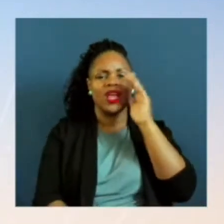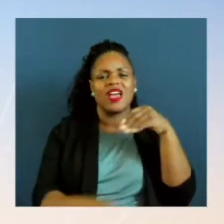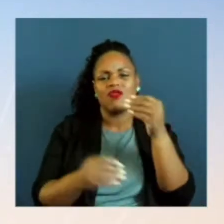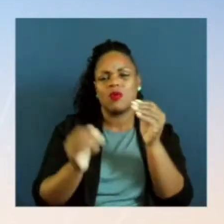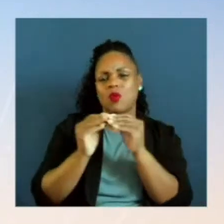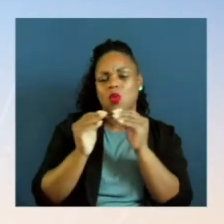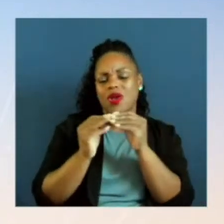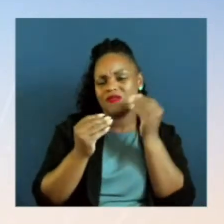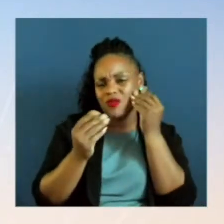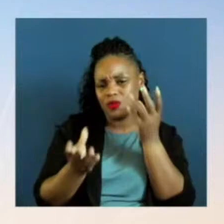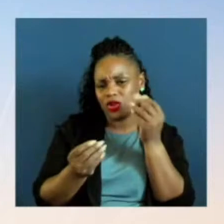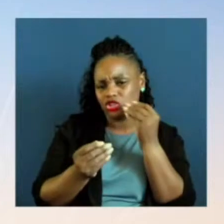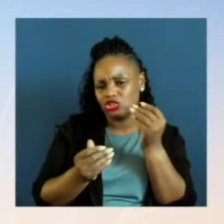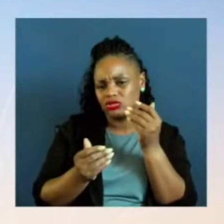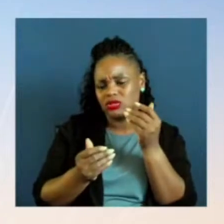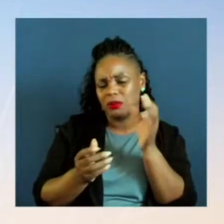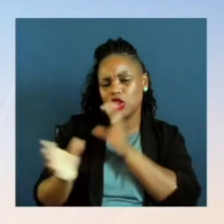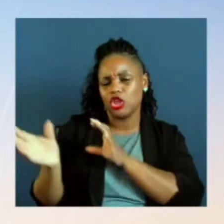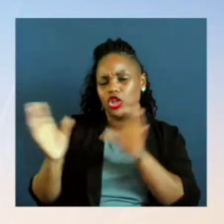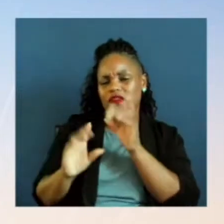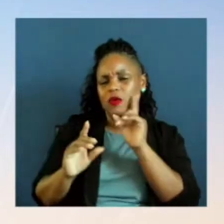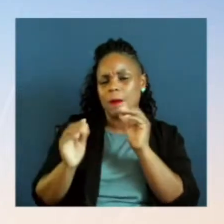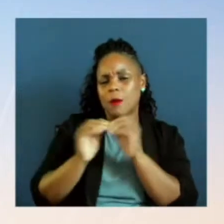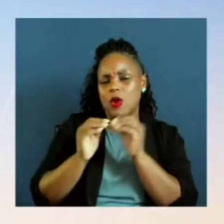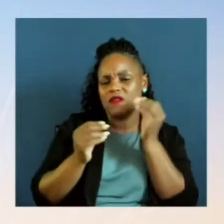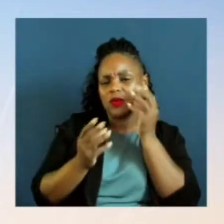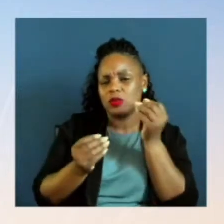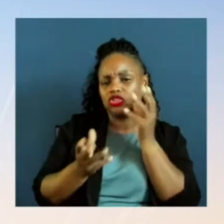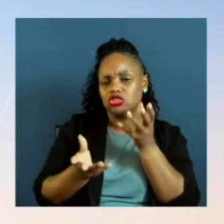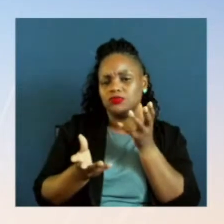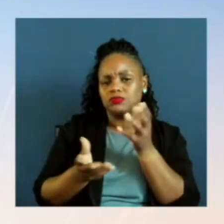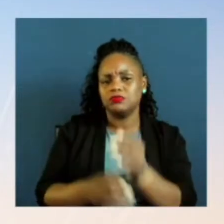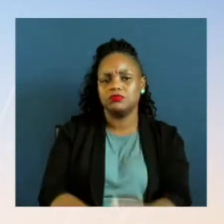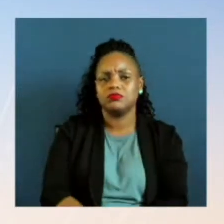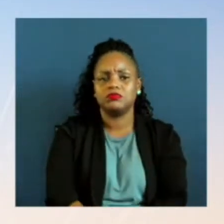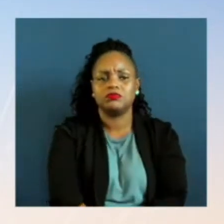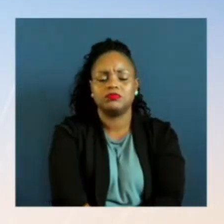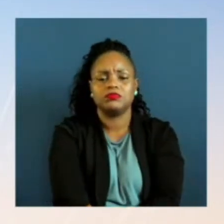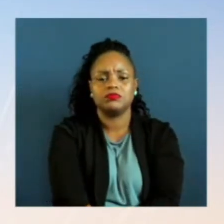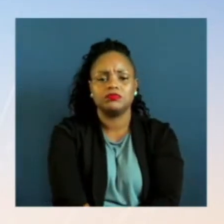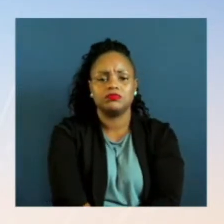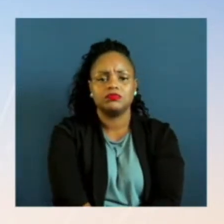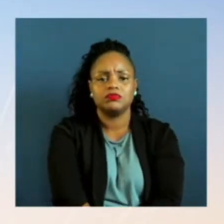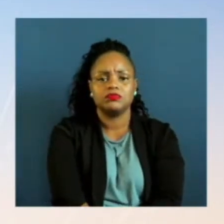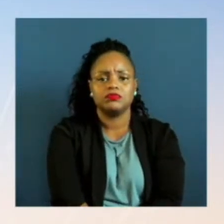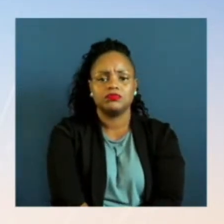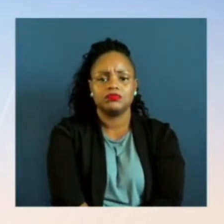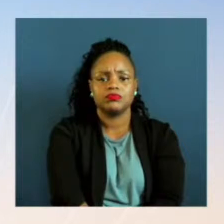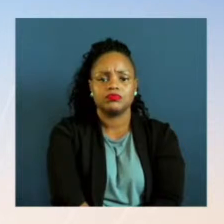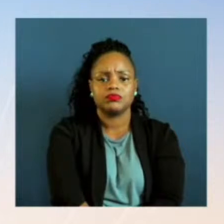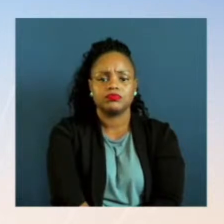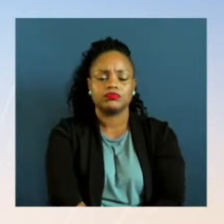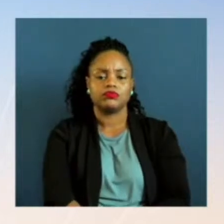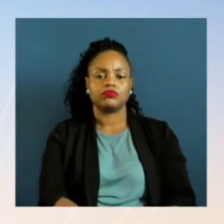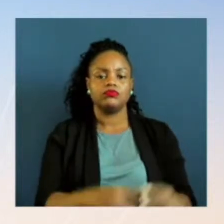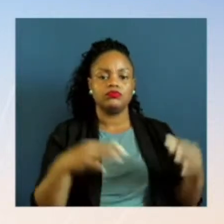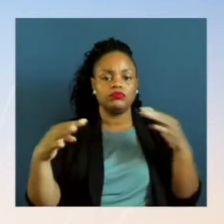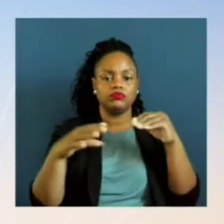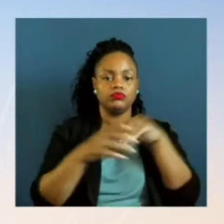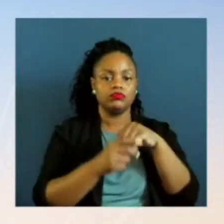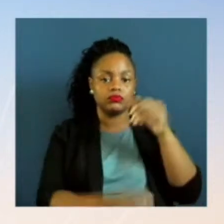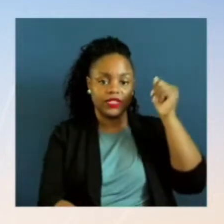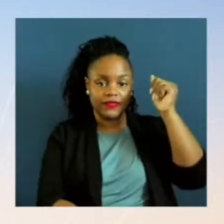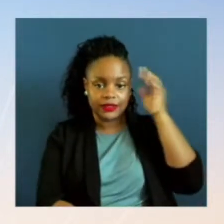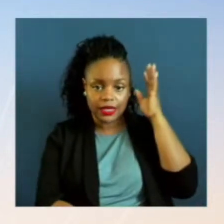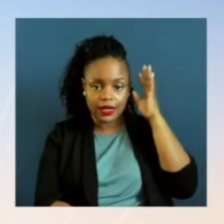spokesman told an Australian news network that the 41 Australians who died in the war in Afghanistan died in vain. During this time, the